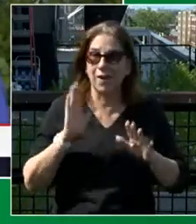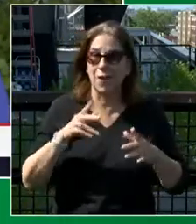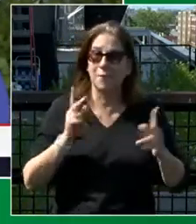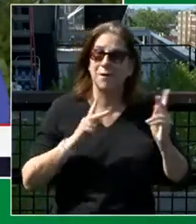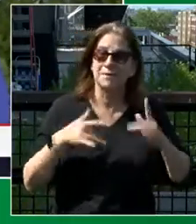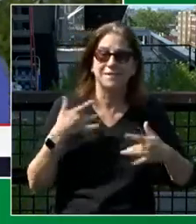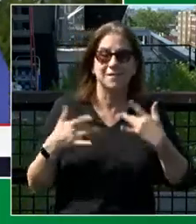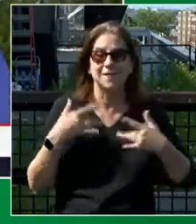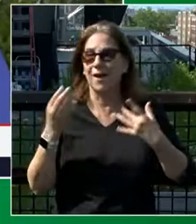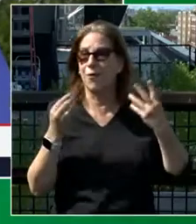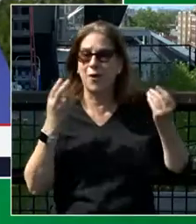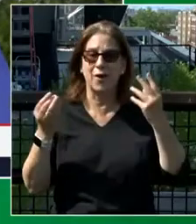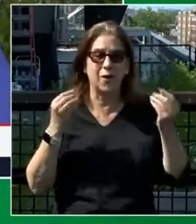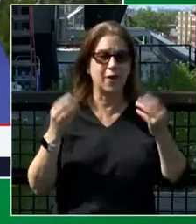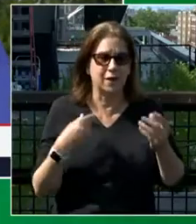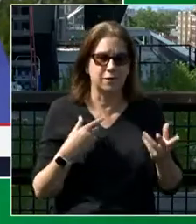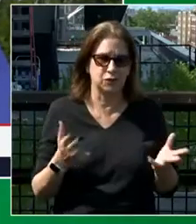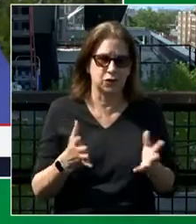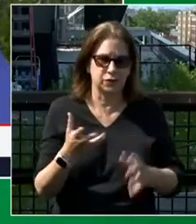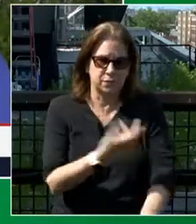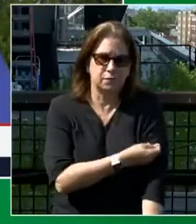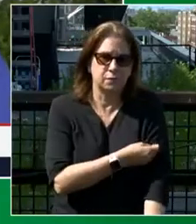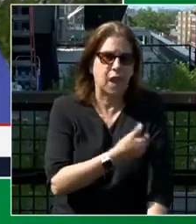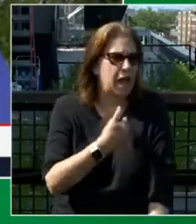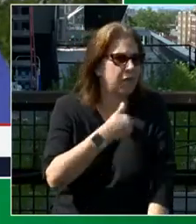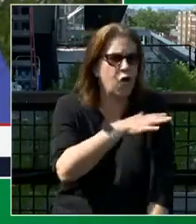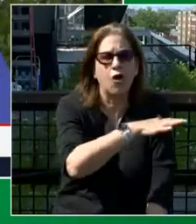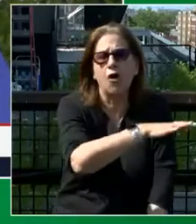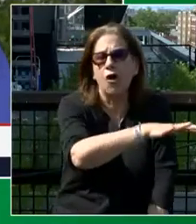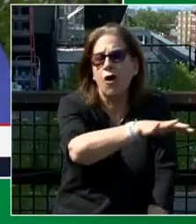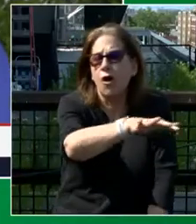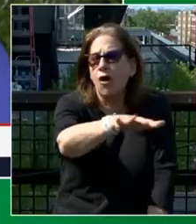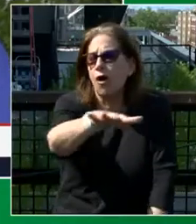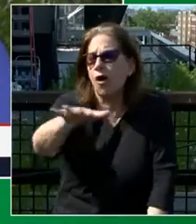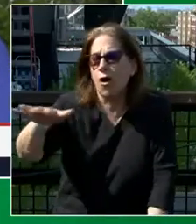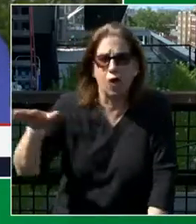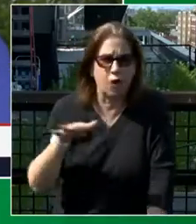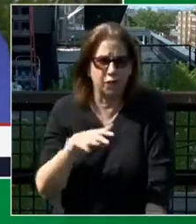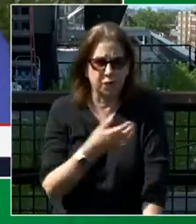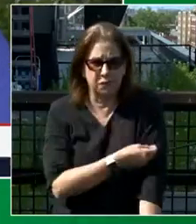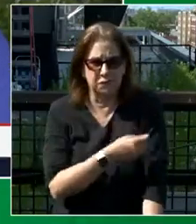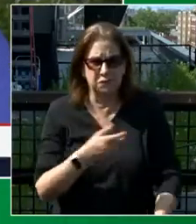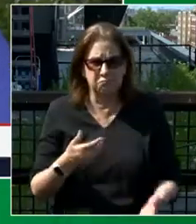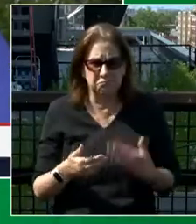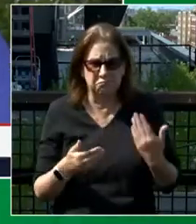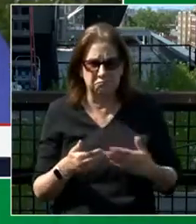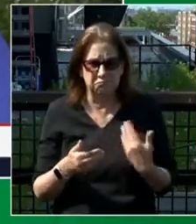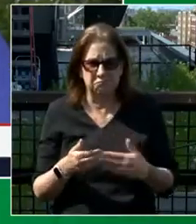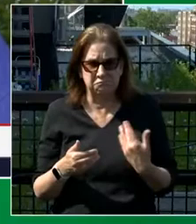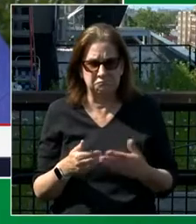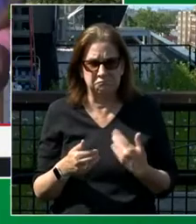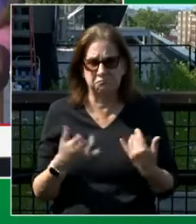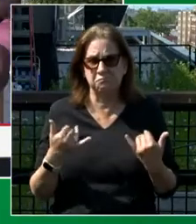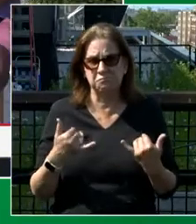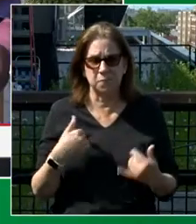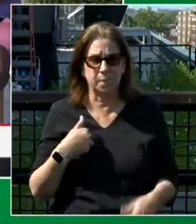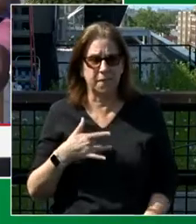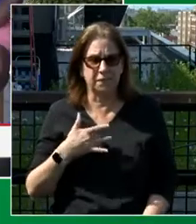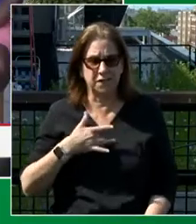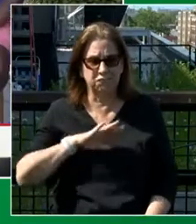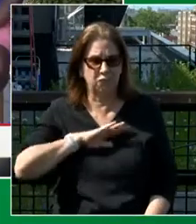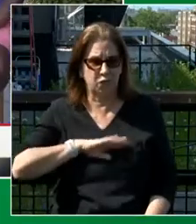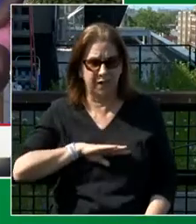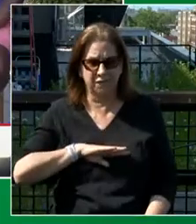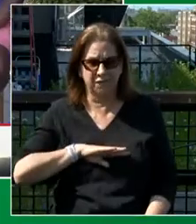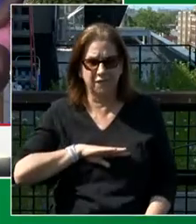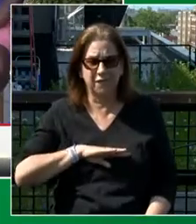increase accessibility. And I just feel, you know, a lot more assured. Because I've actually come here to give blood before. Yes. You have